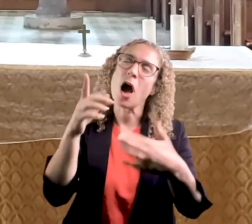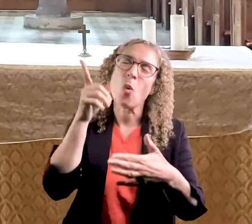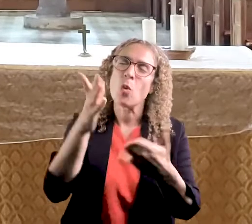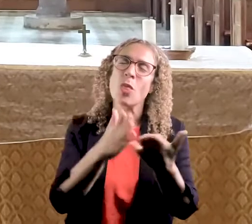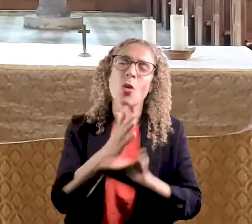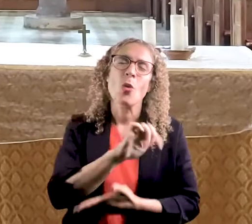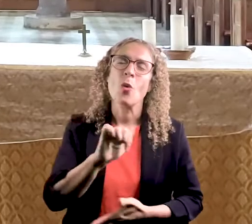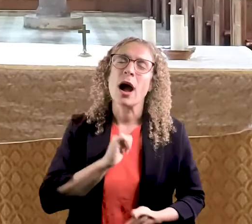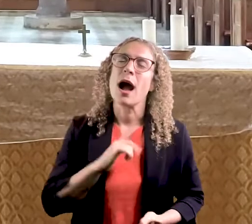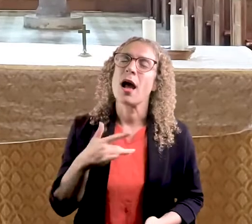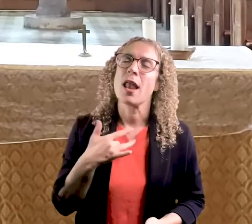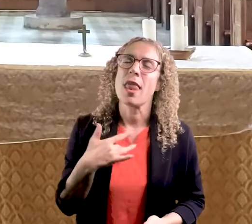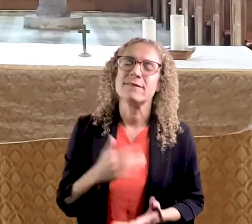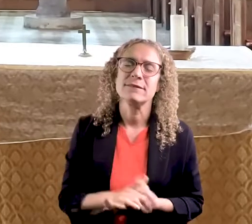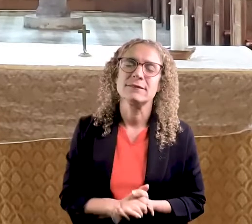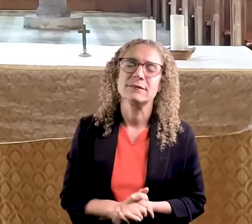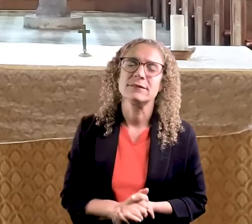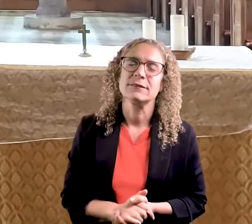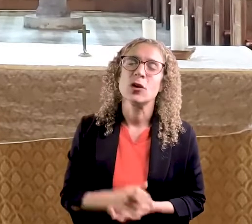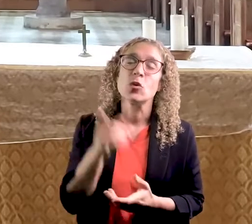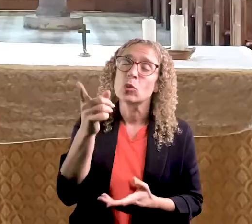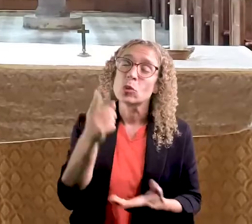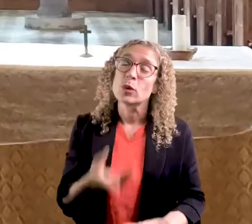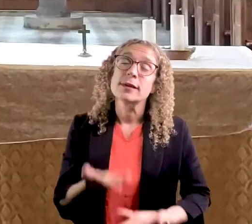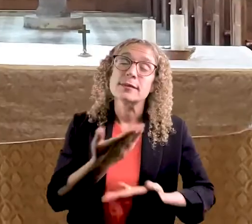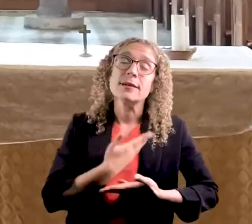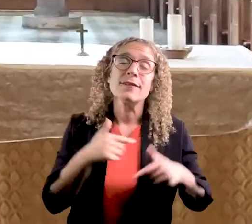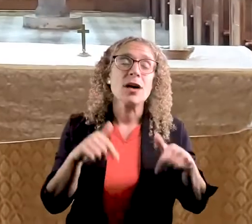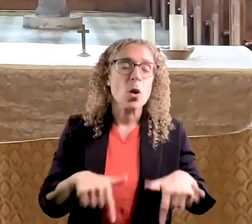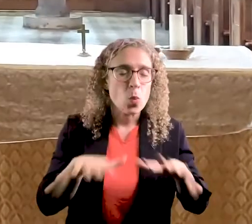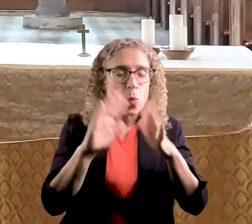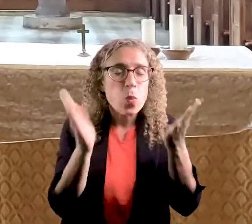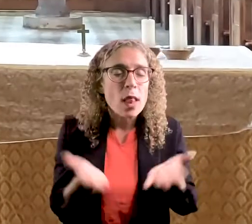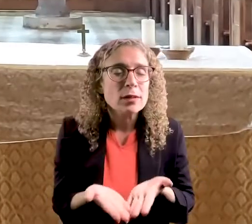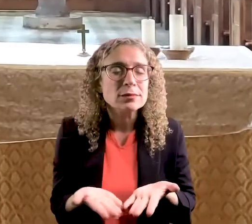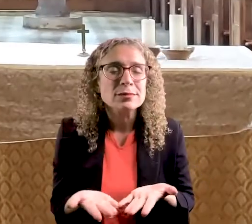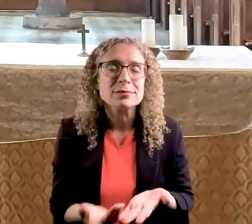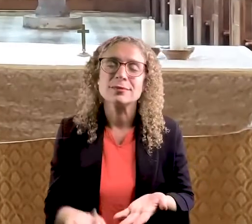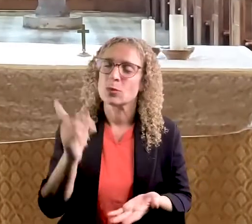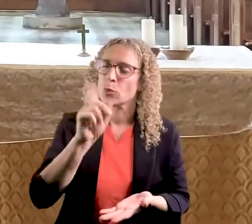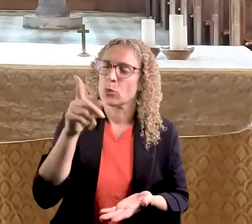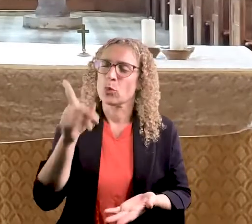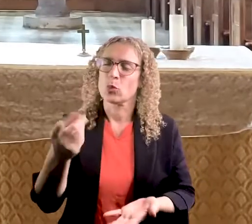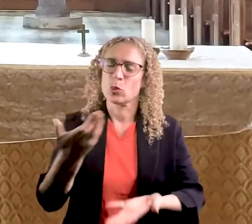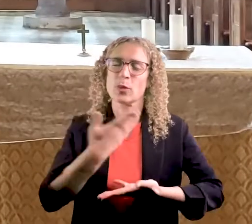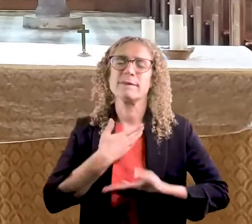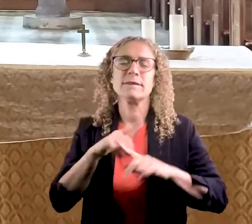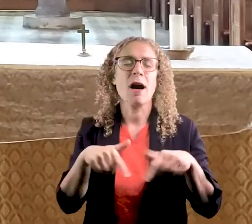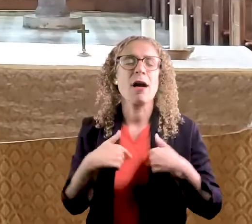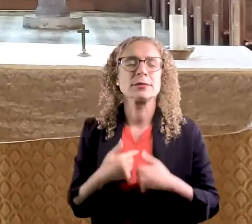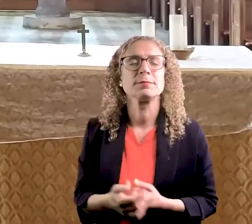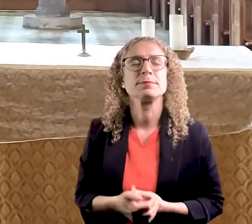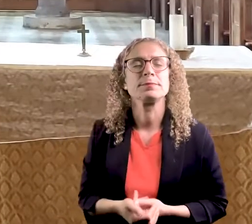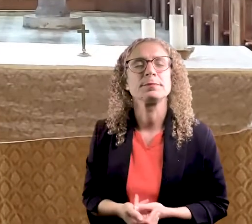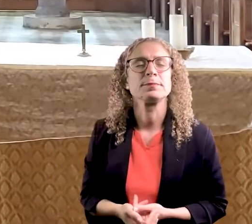for in our lives. Your gift of the world in which we live and which we have